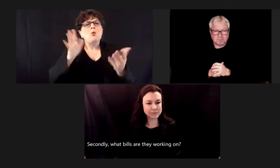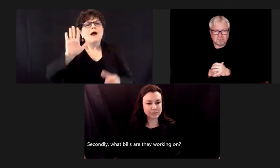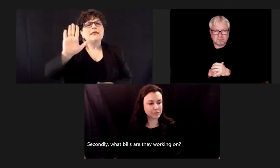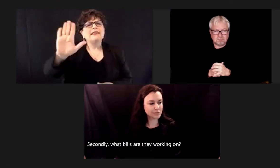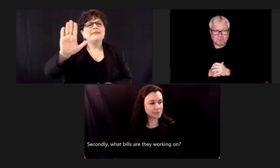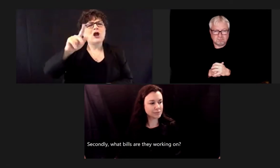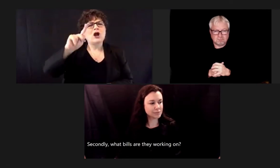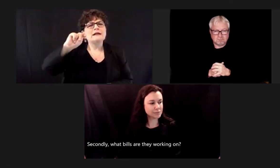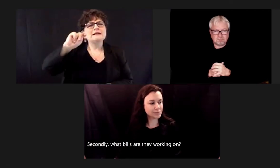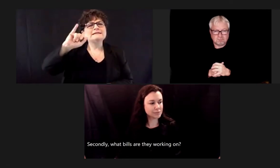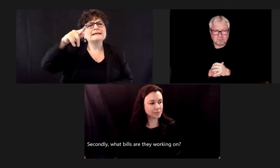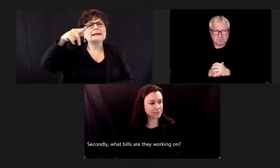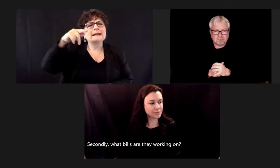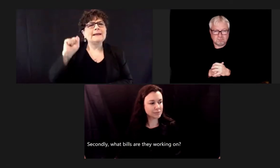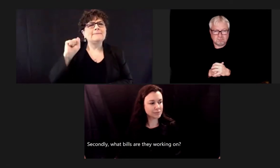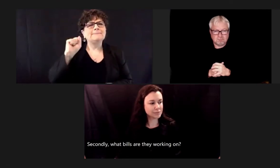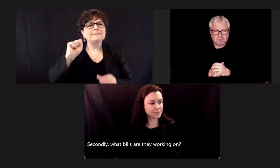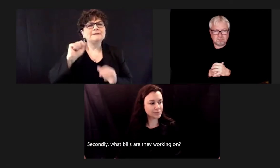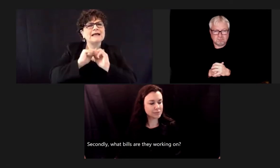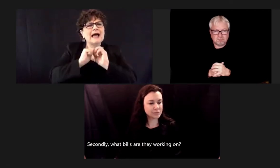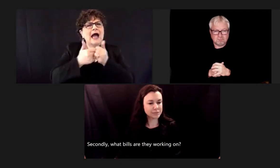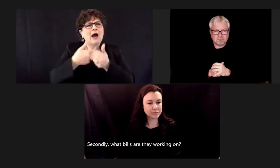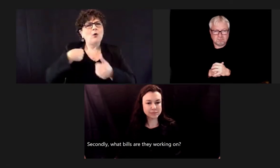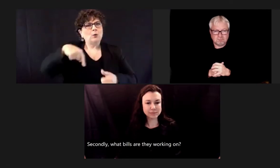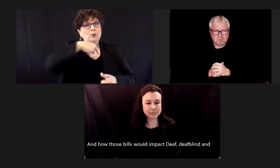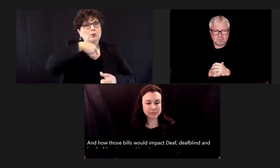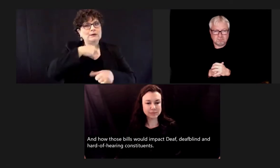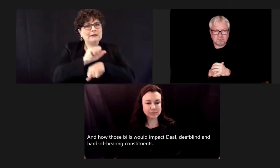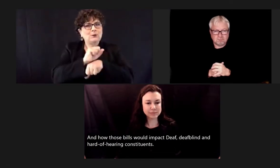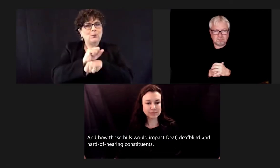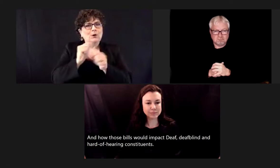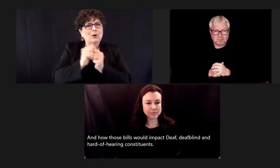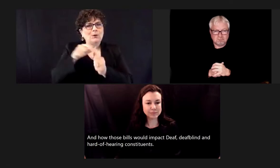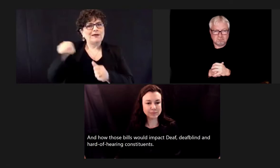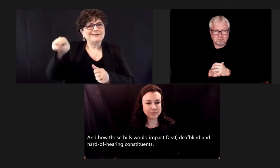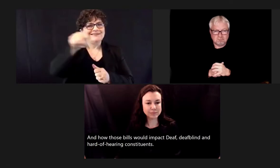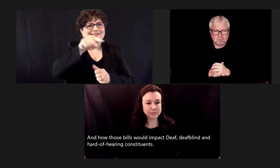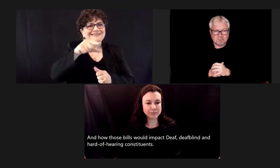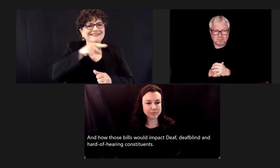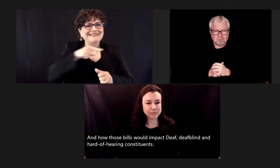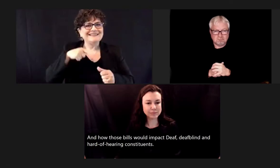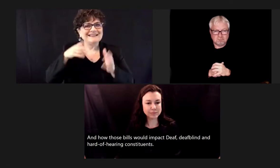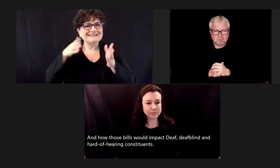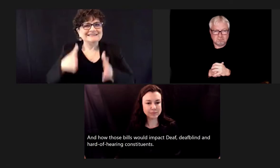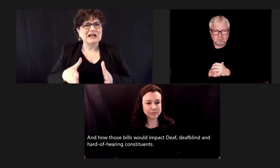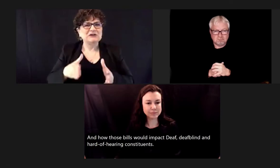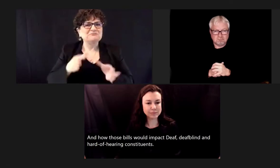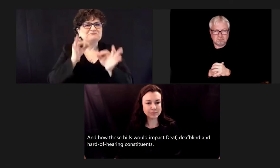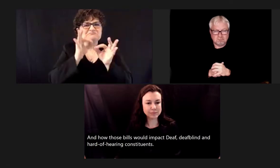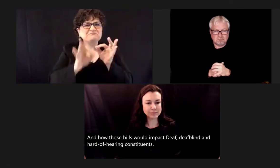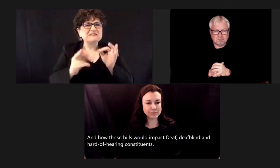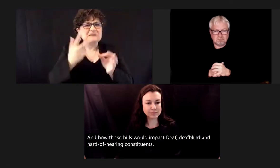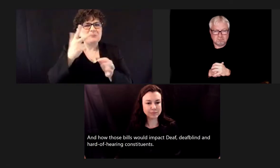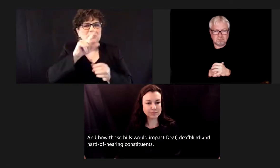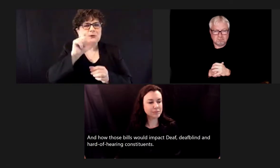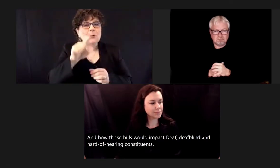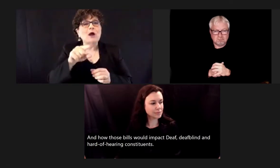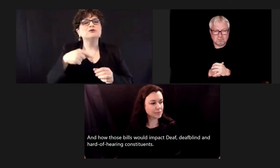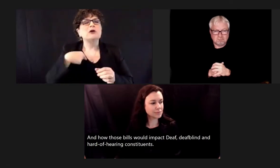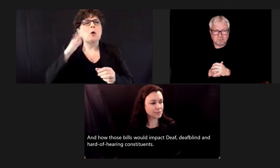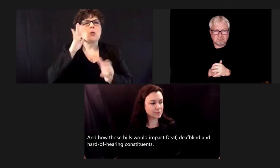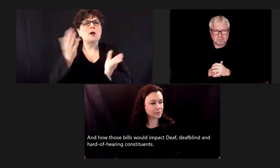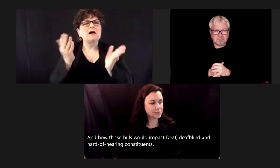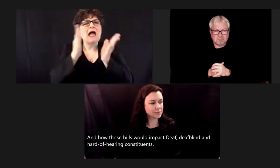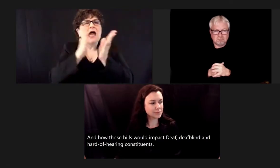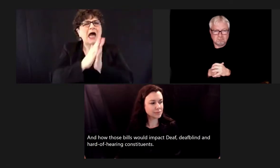constituents. And third, we'd like to know what tips they have for how we can work with legislators